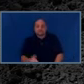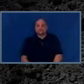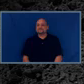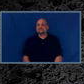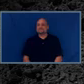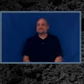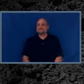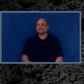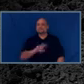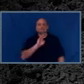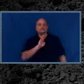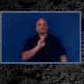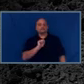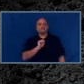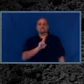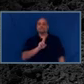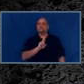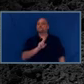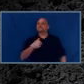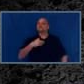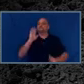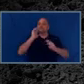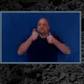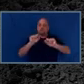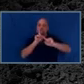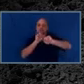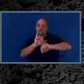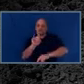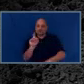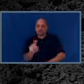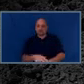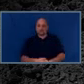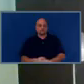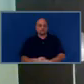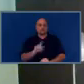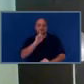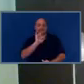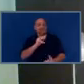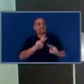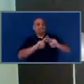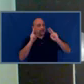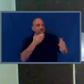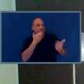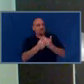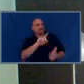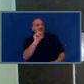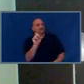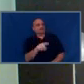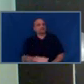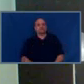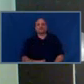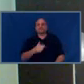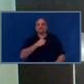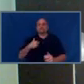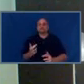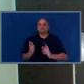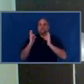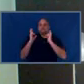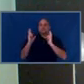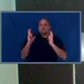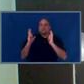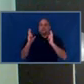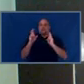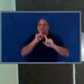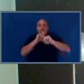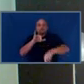We can try to answer that question. It is an excellent question, and we hope the answer is absolutely